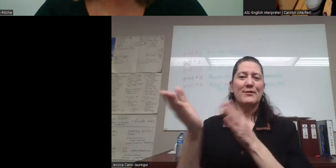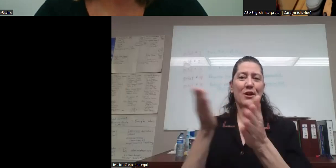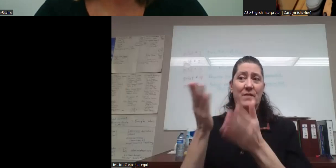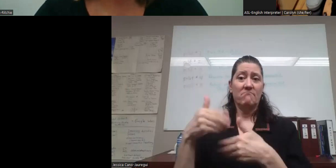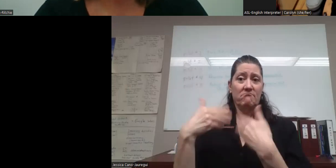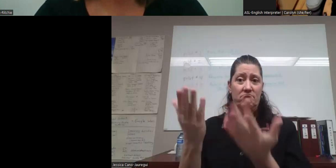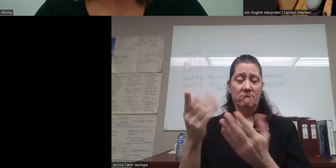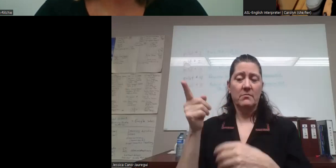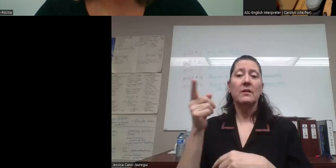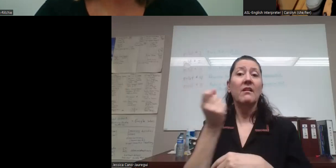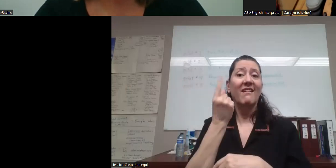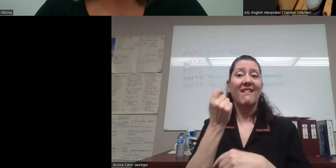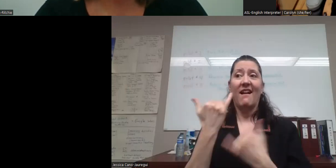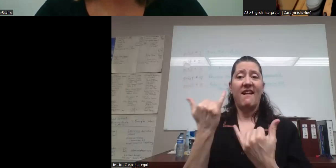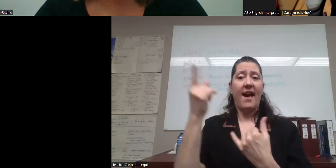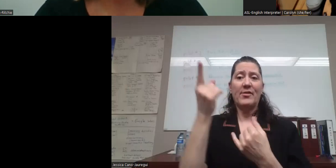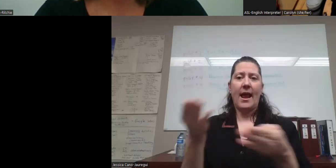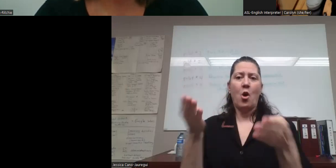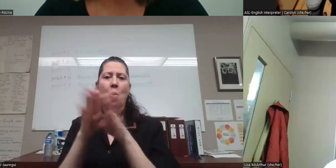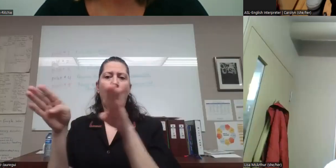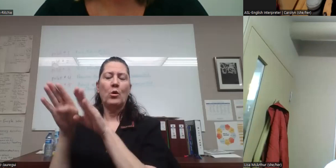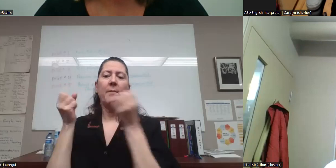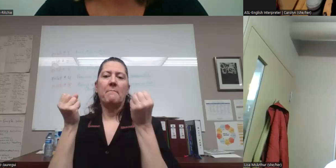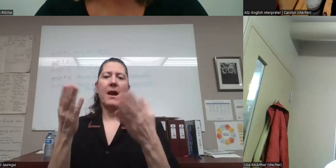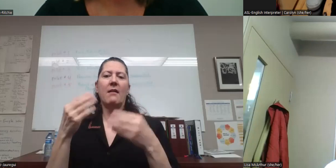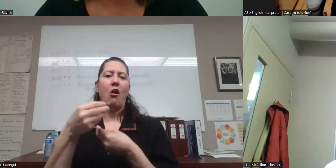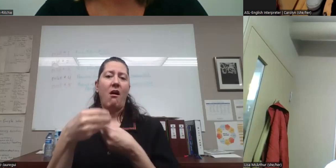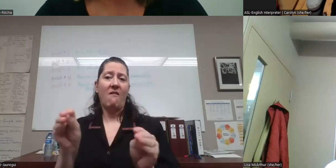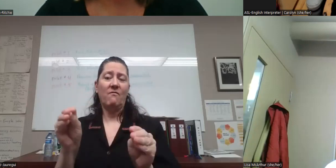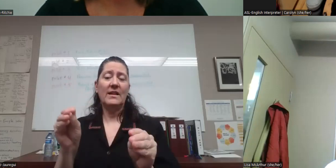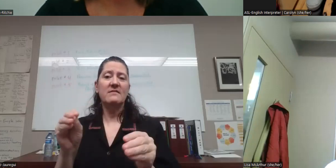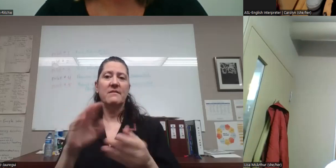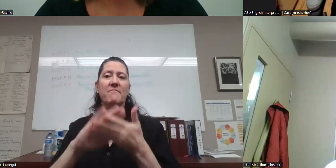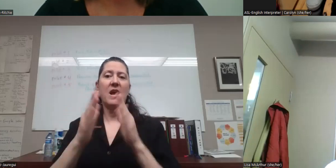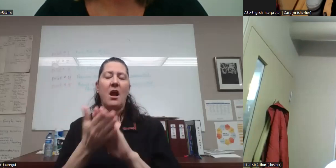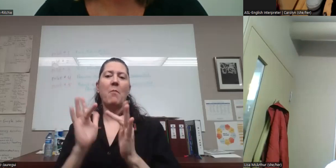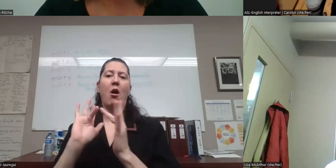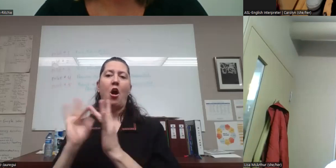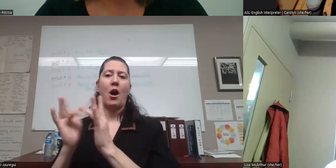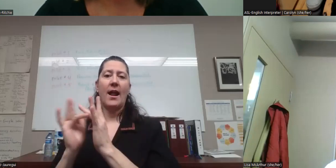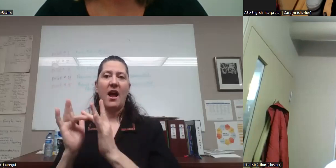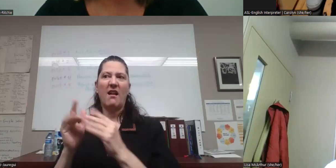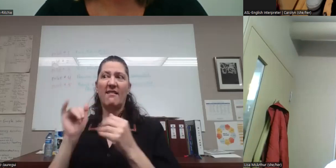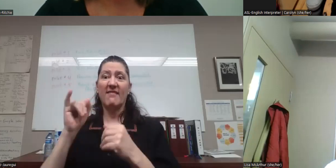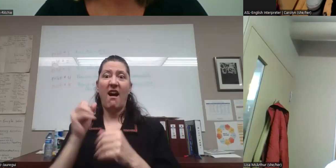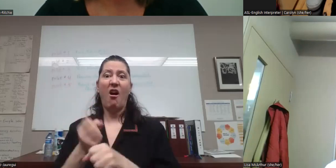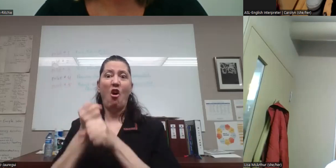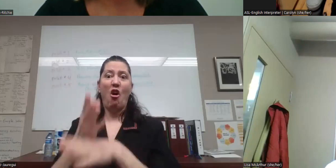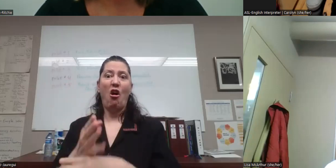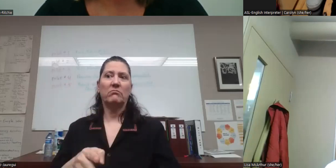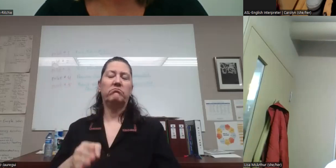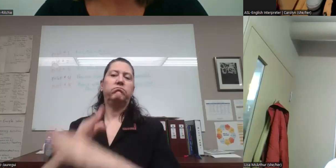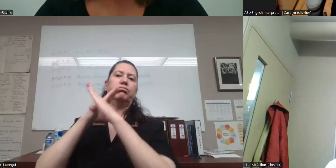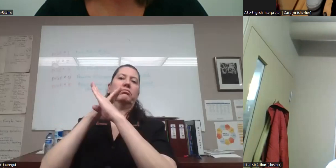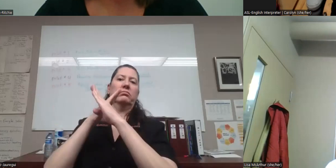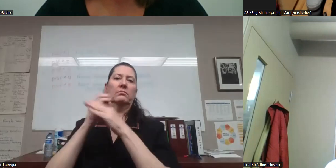Just what you mentioned about employment services through CHS. A lot of offices have closed and they've